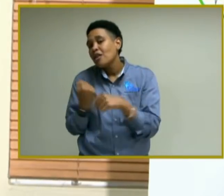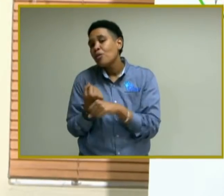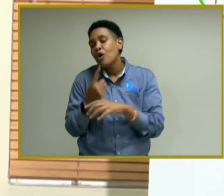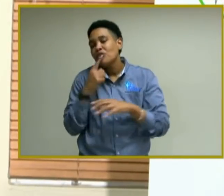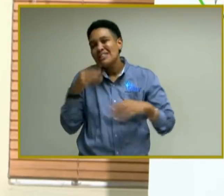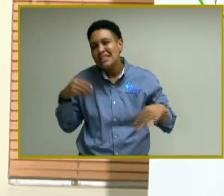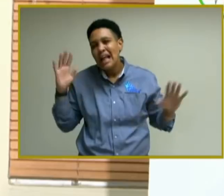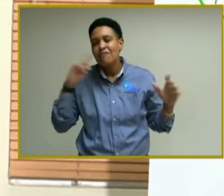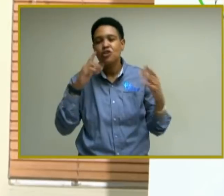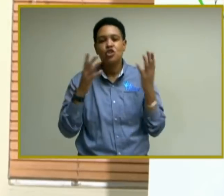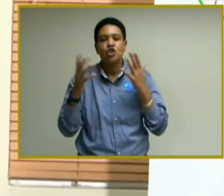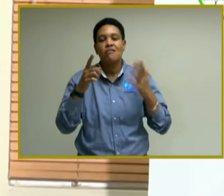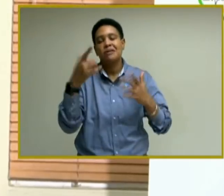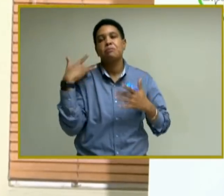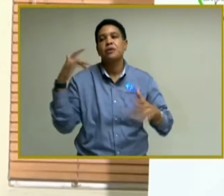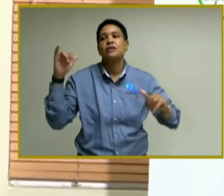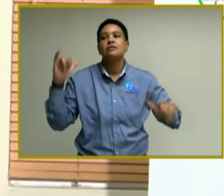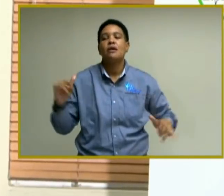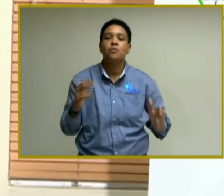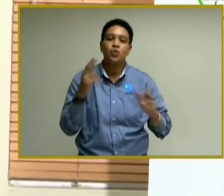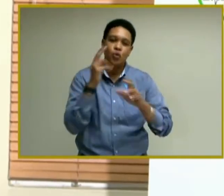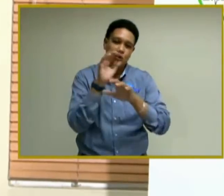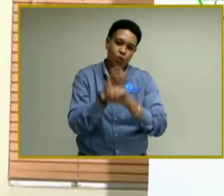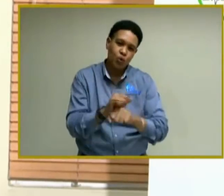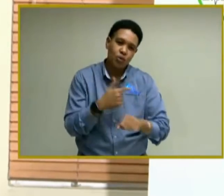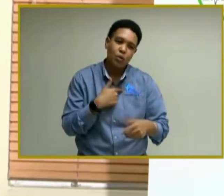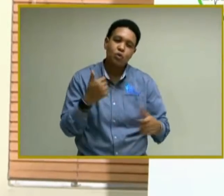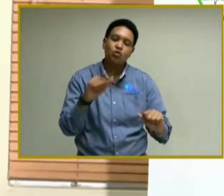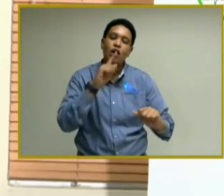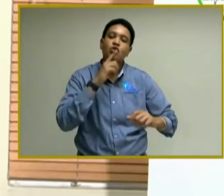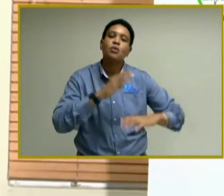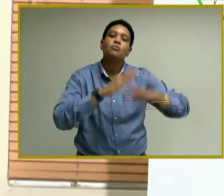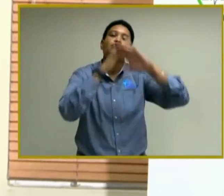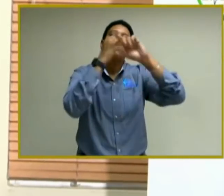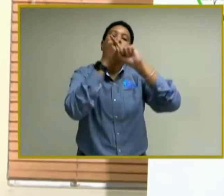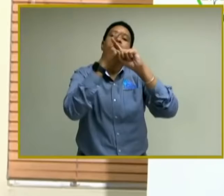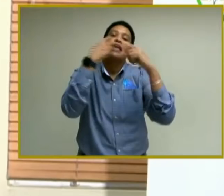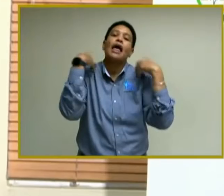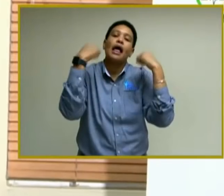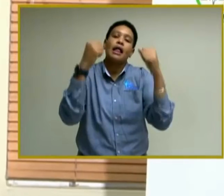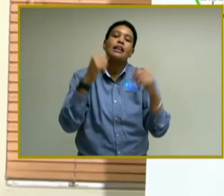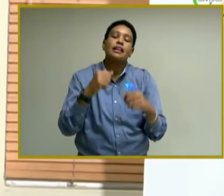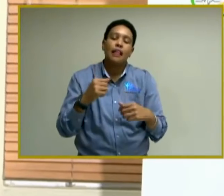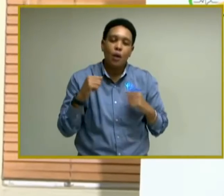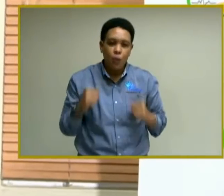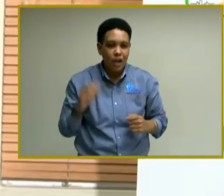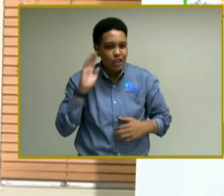selfless service that you're accustomed to as we seek to preserve the health and wellness